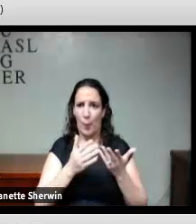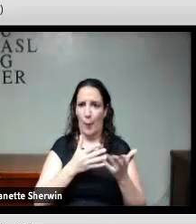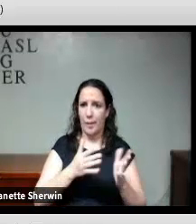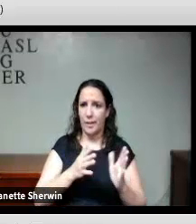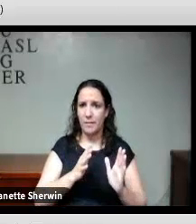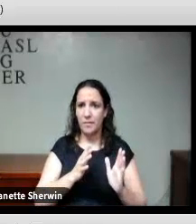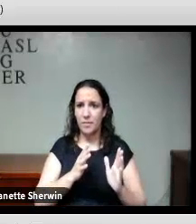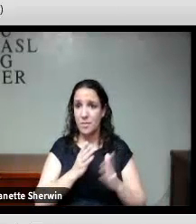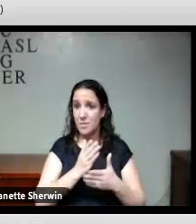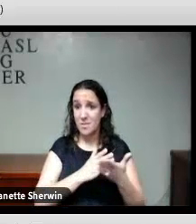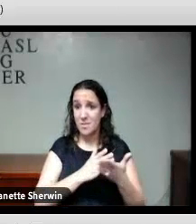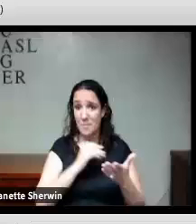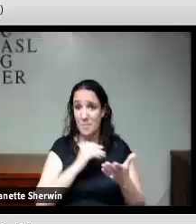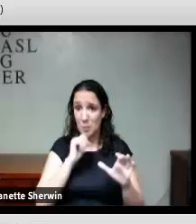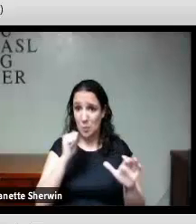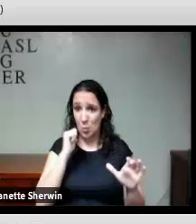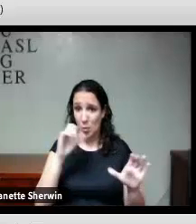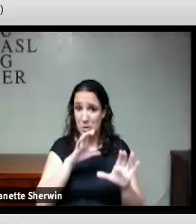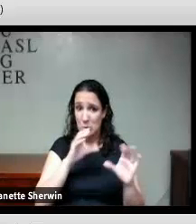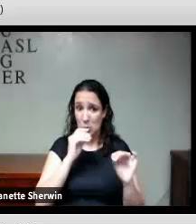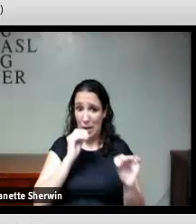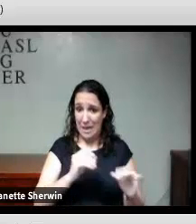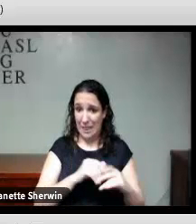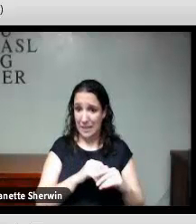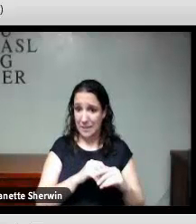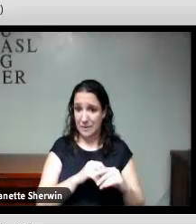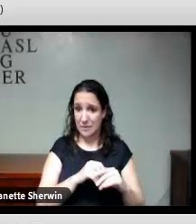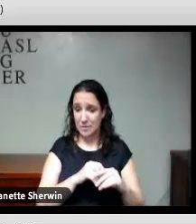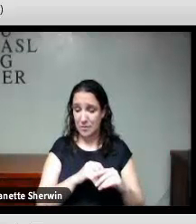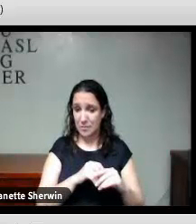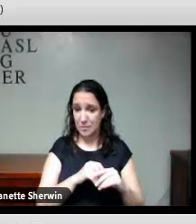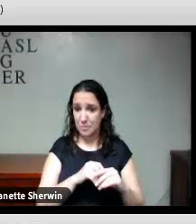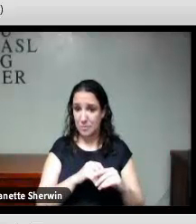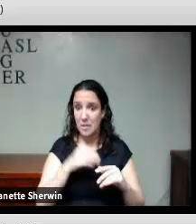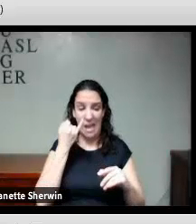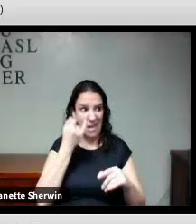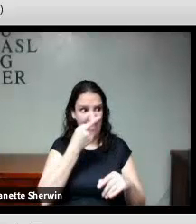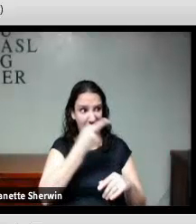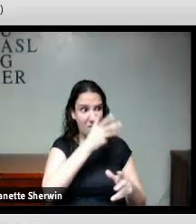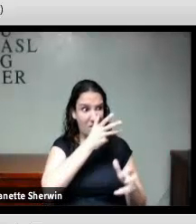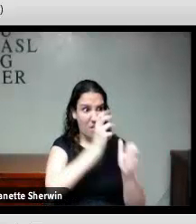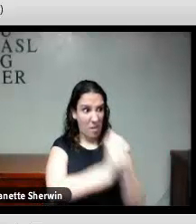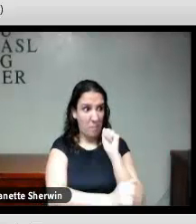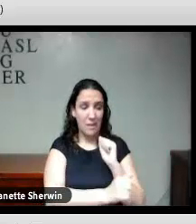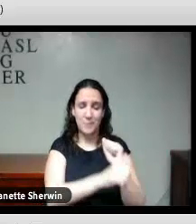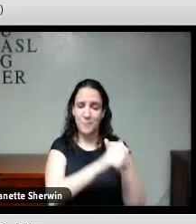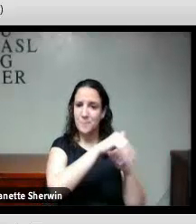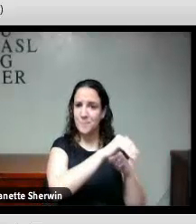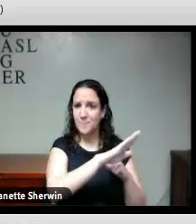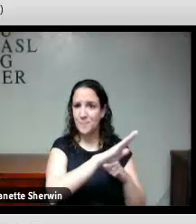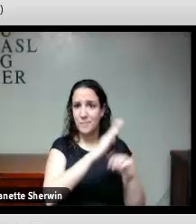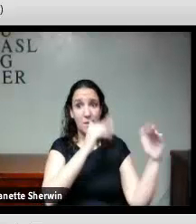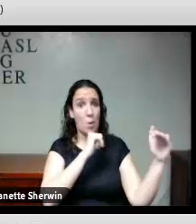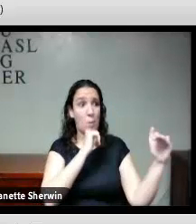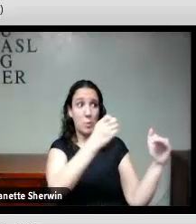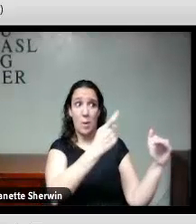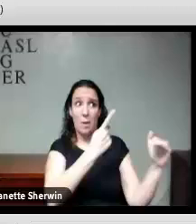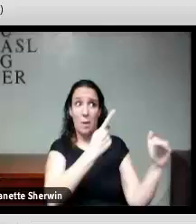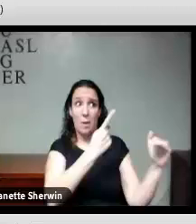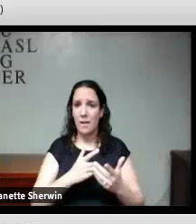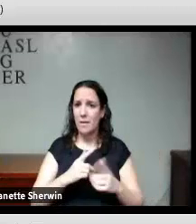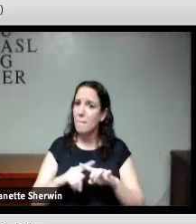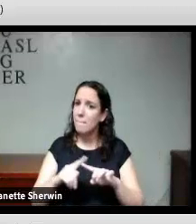us would not. But in many cases, if they were really mean to us, we would get rid of them as quickly as we could and hope that they never came back. And yet we